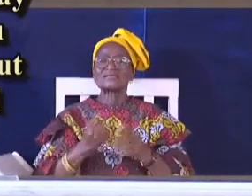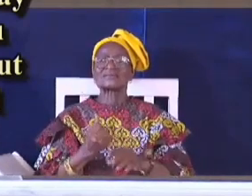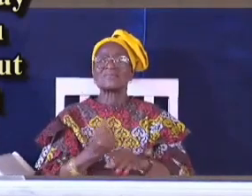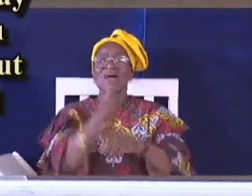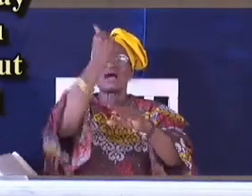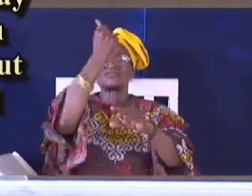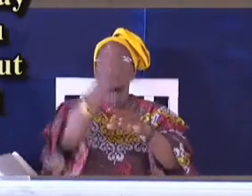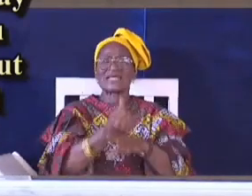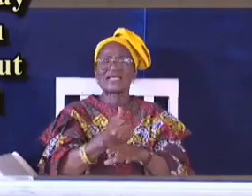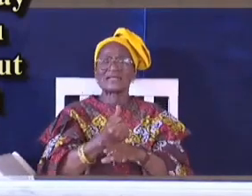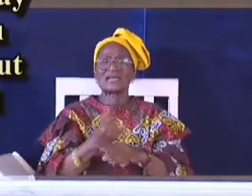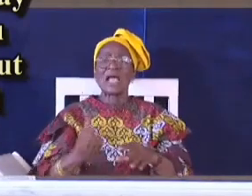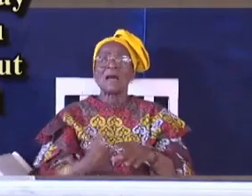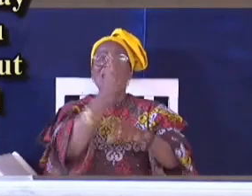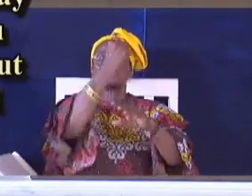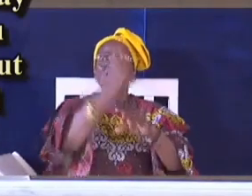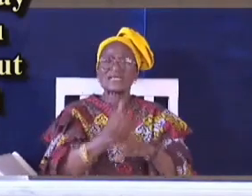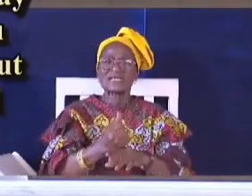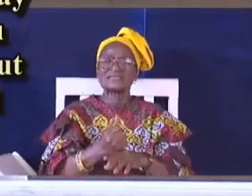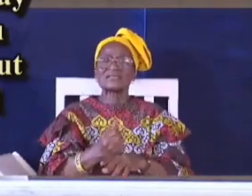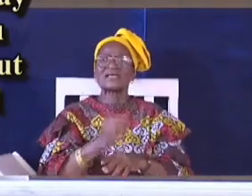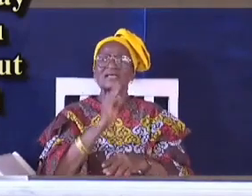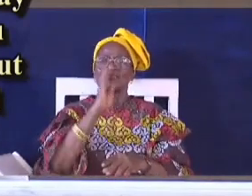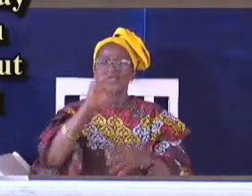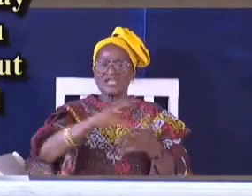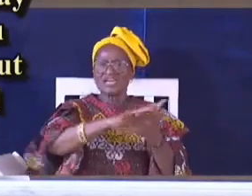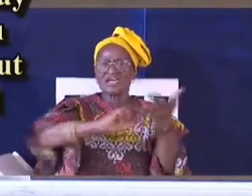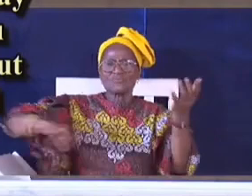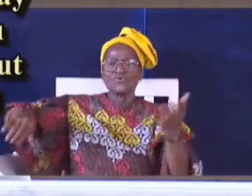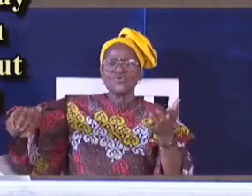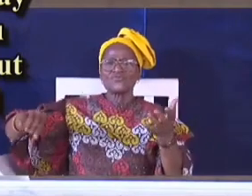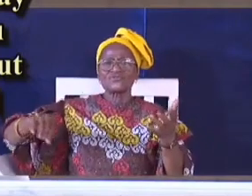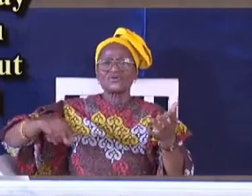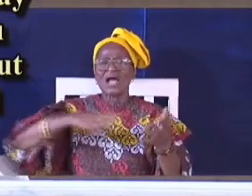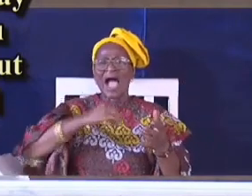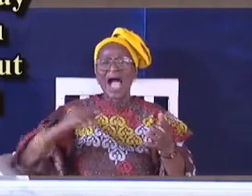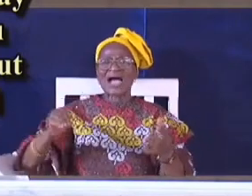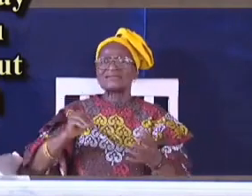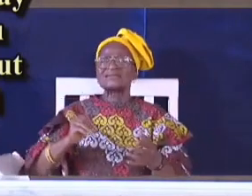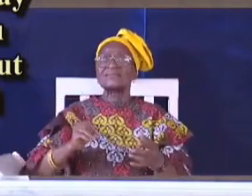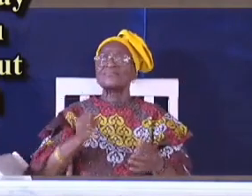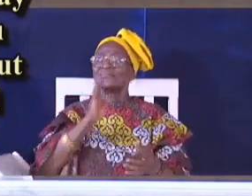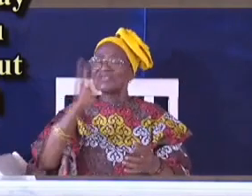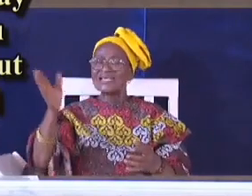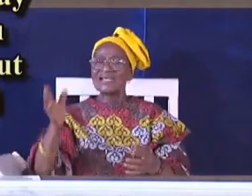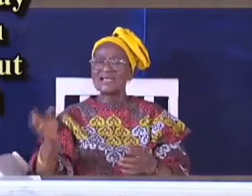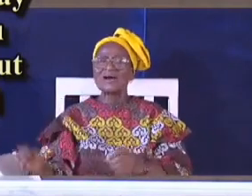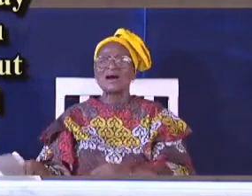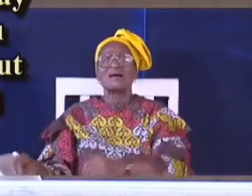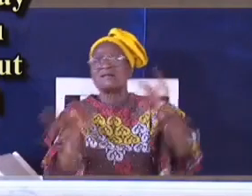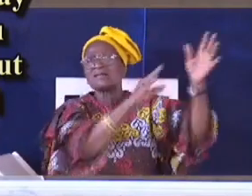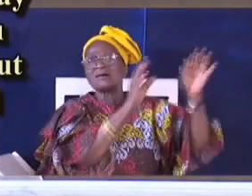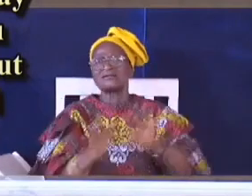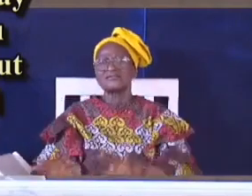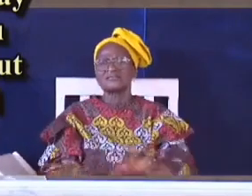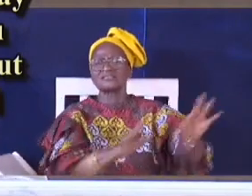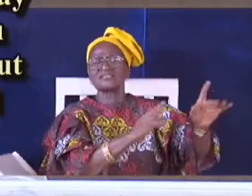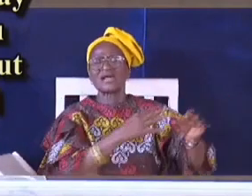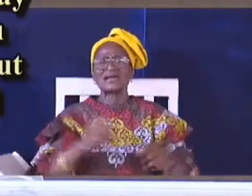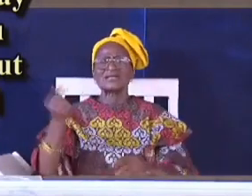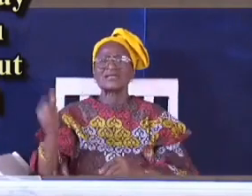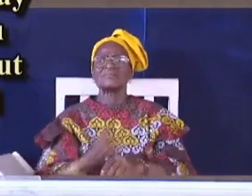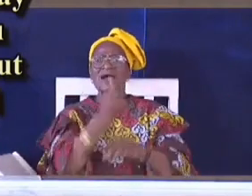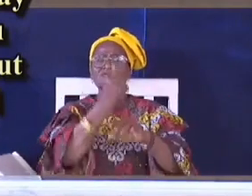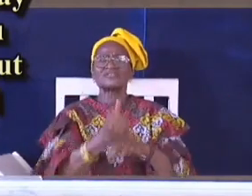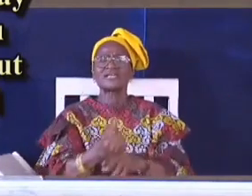mountain, mountain, be thou removed, and be thou cast into the sea, and the mountain will